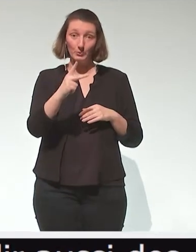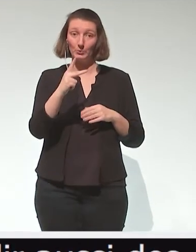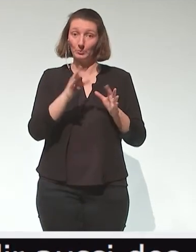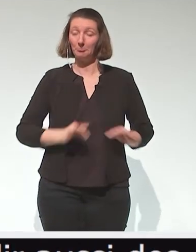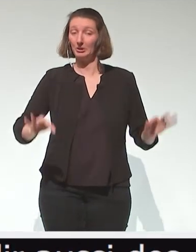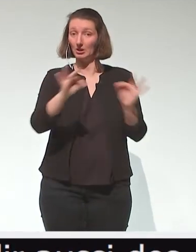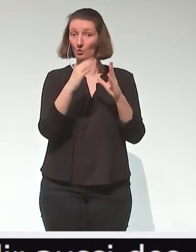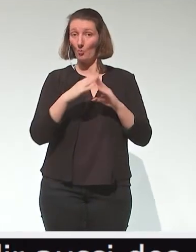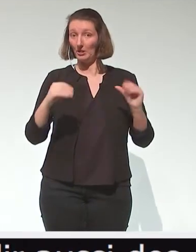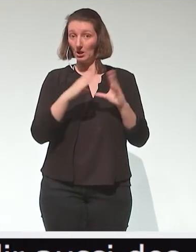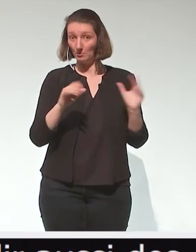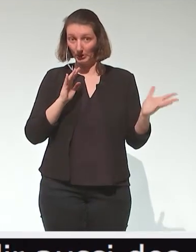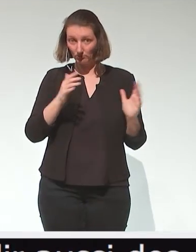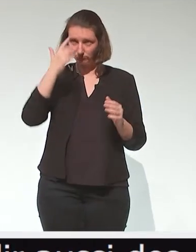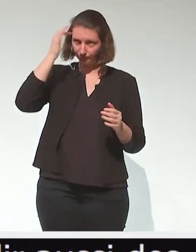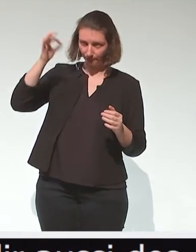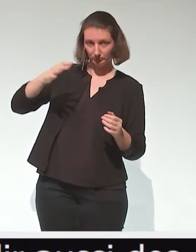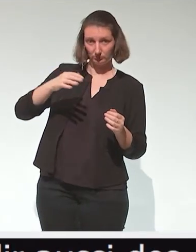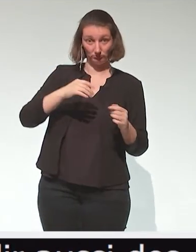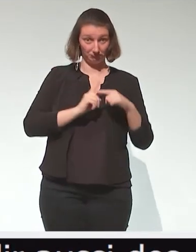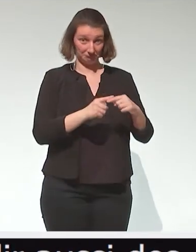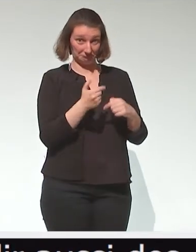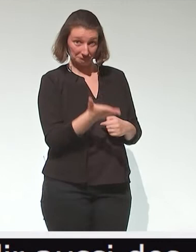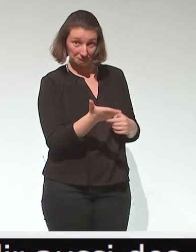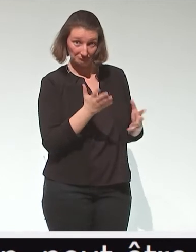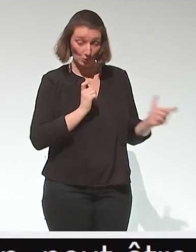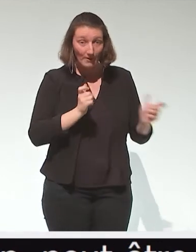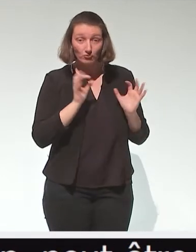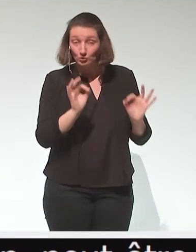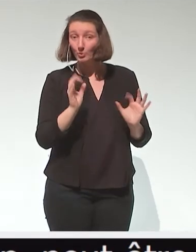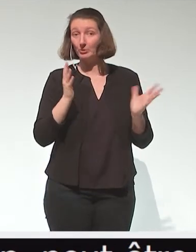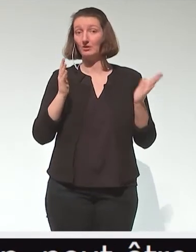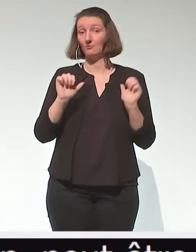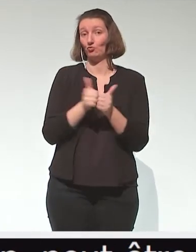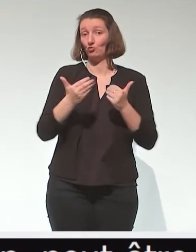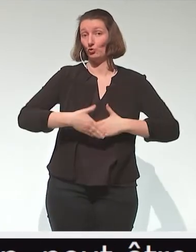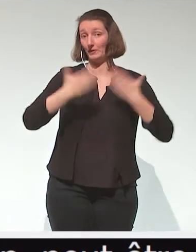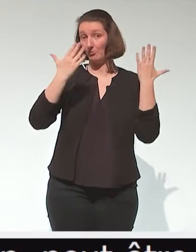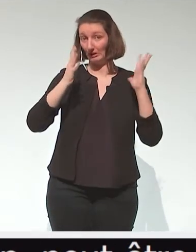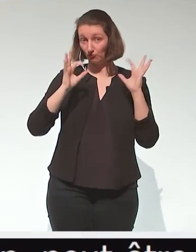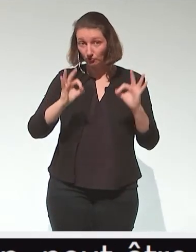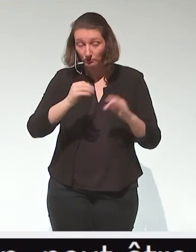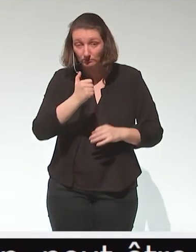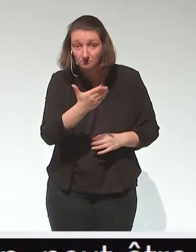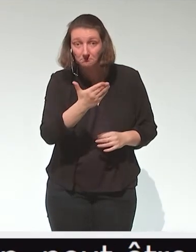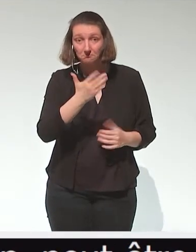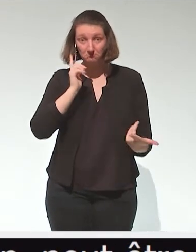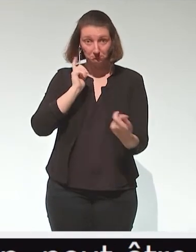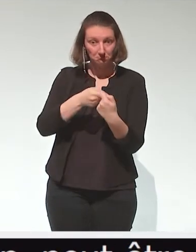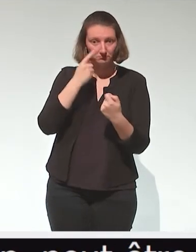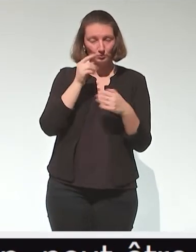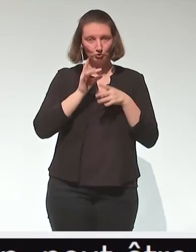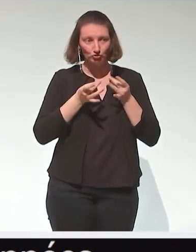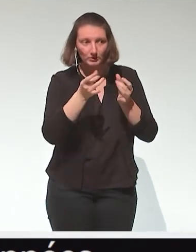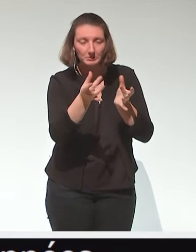workers to turn towards their colleagues with disabilities. Are there maybe the due day could be